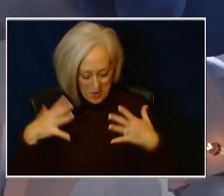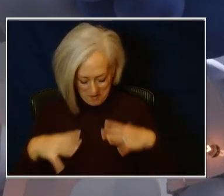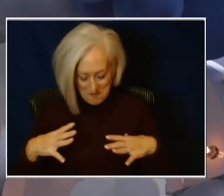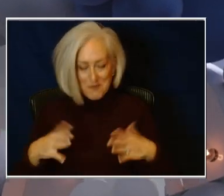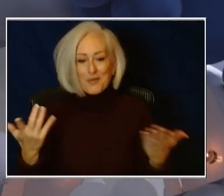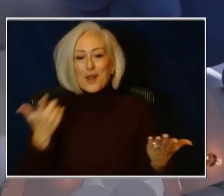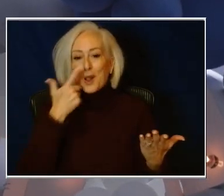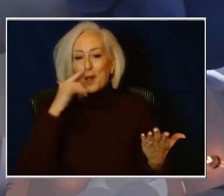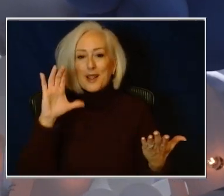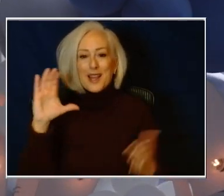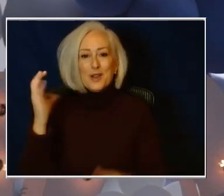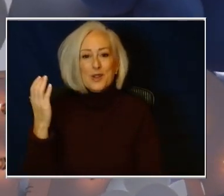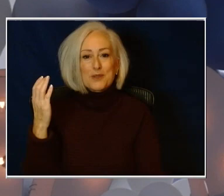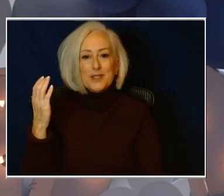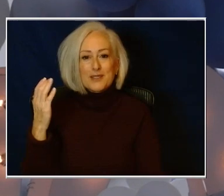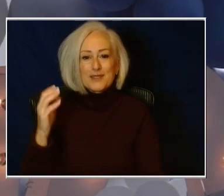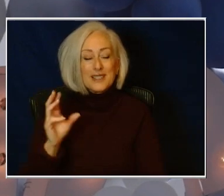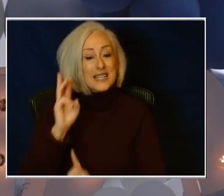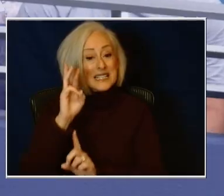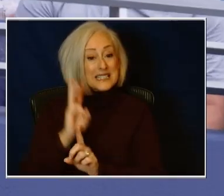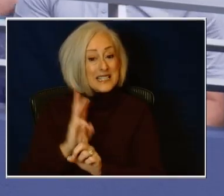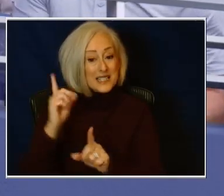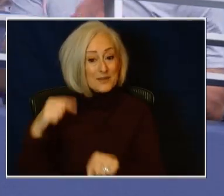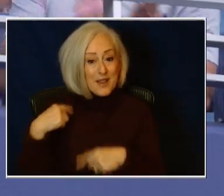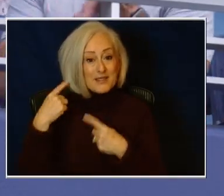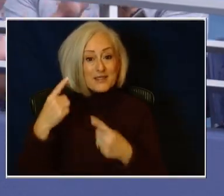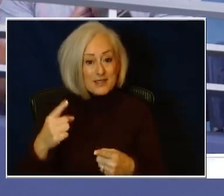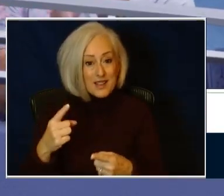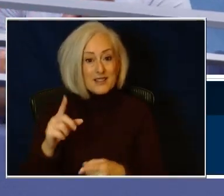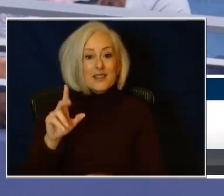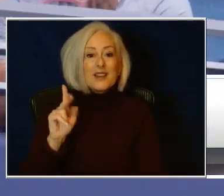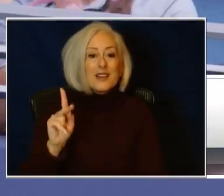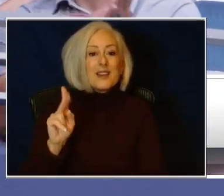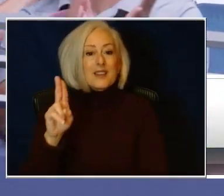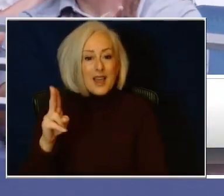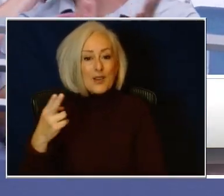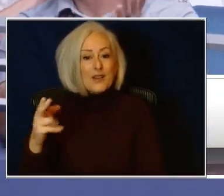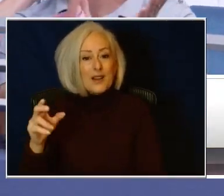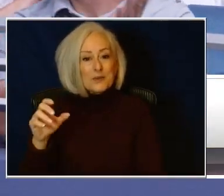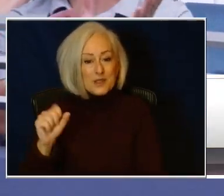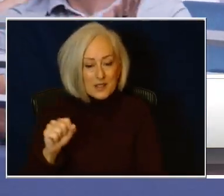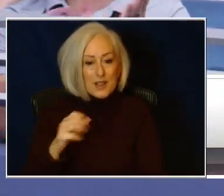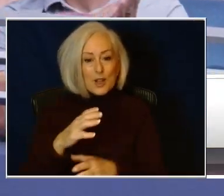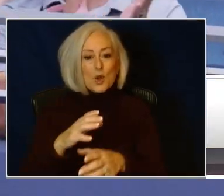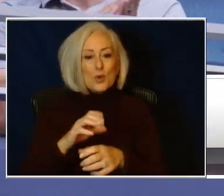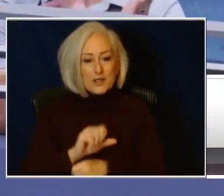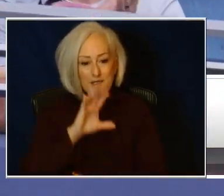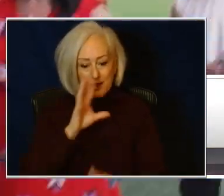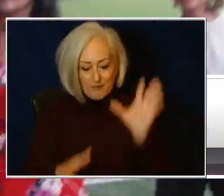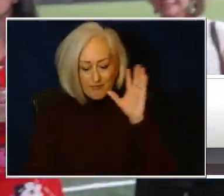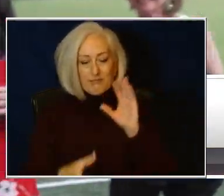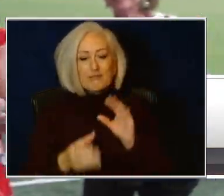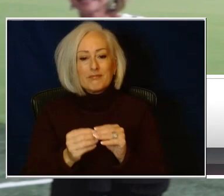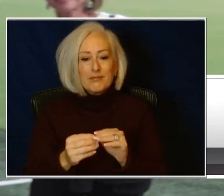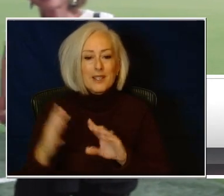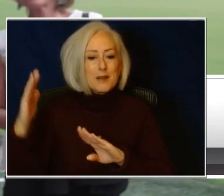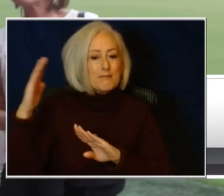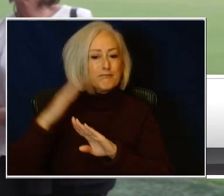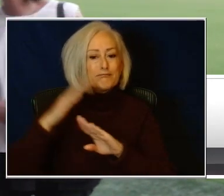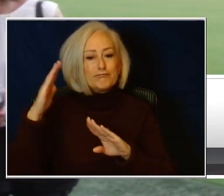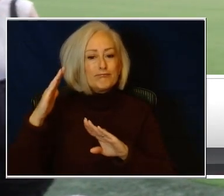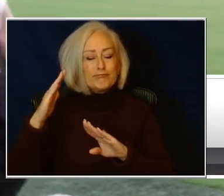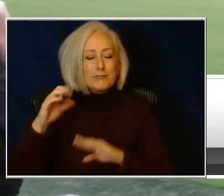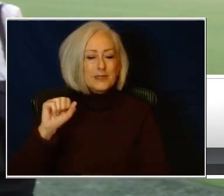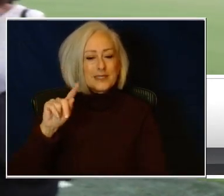University of Kansas Cancer Center achieved comprehensive status, one of only 53 in the country to achieve that elite designation. A lot